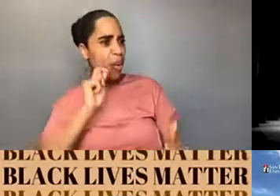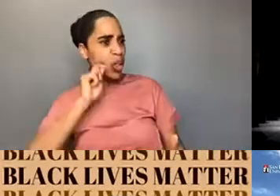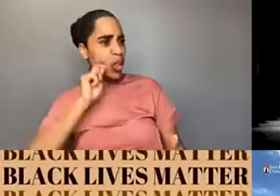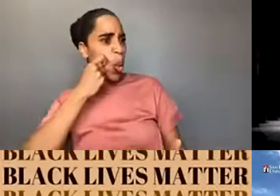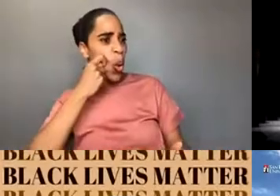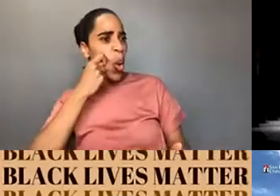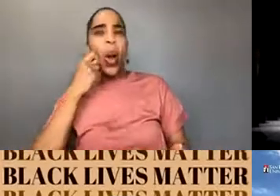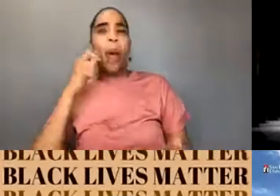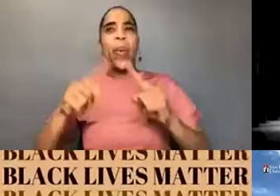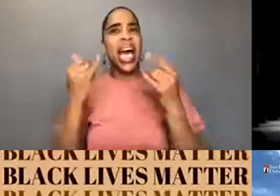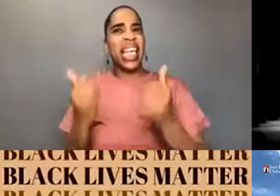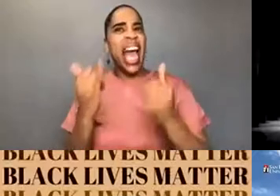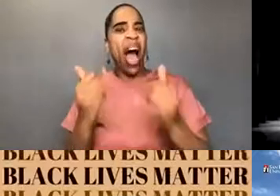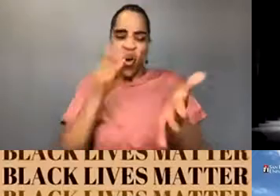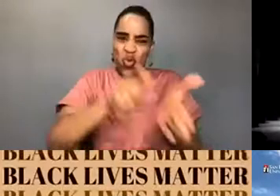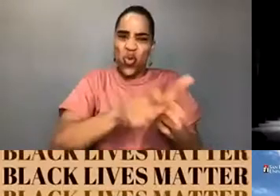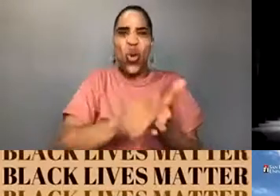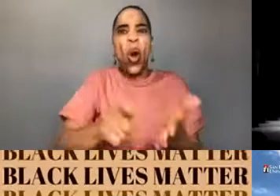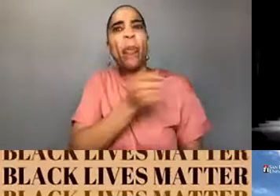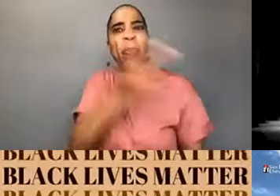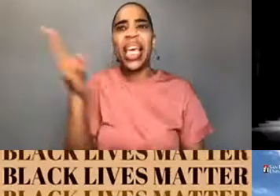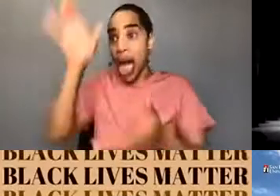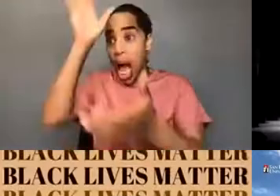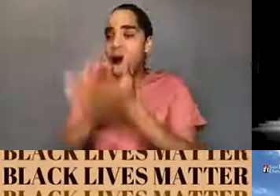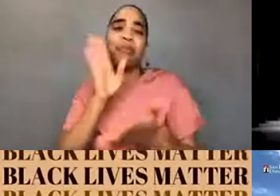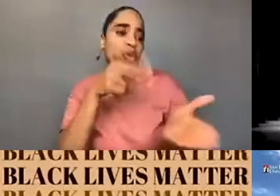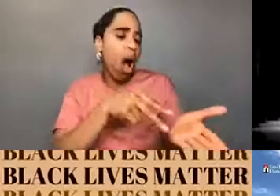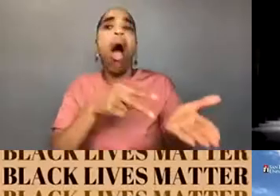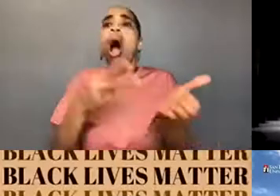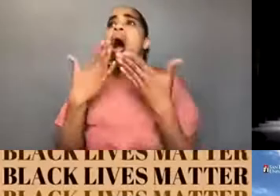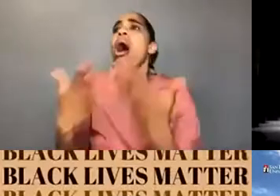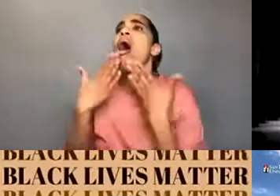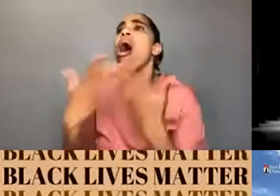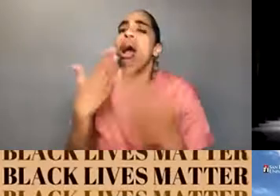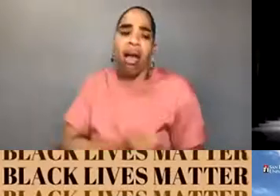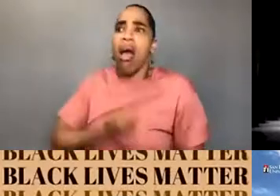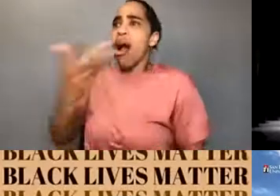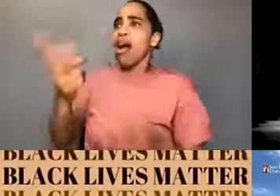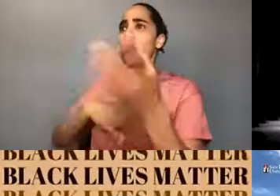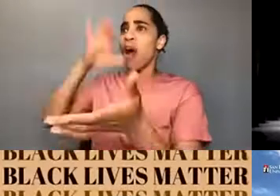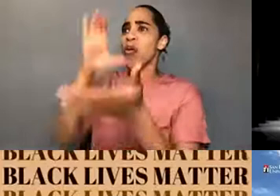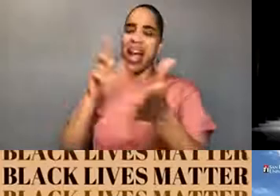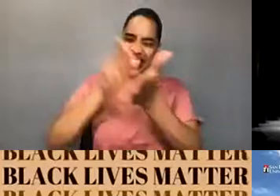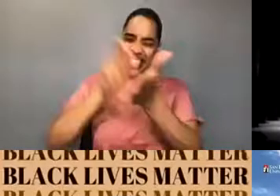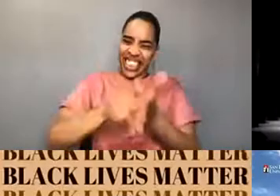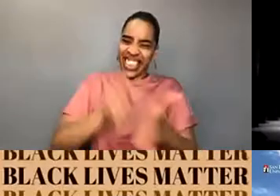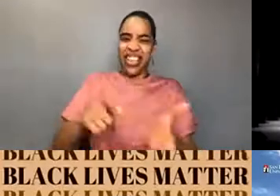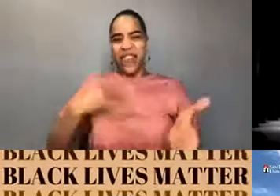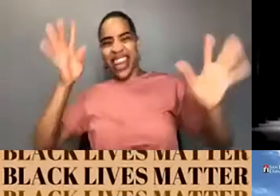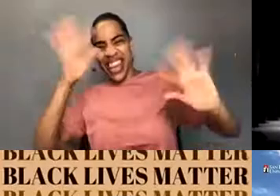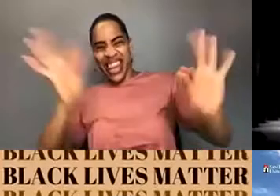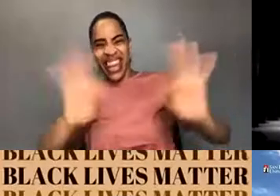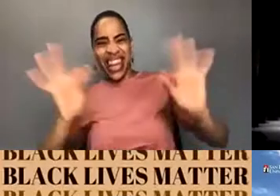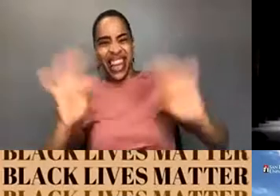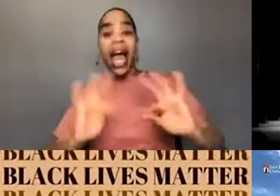wasn't nearly as good as he first wrote it. See, I want husbands to thank my poems for the heart that they stole. And I know this is just some shameless attempt to